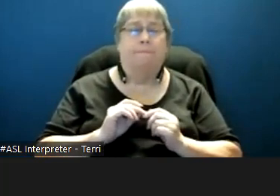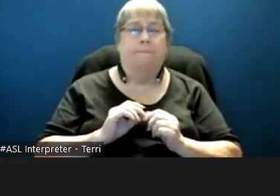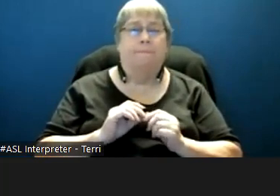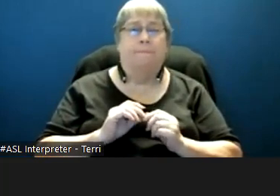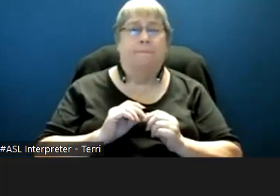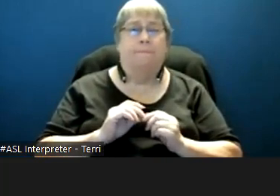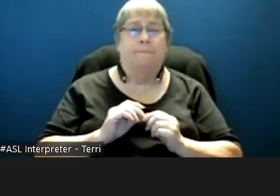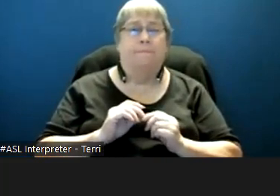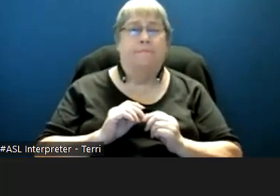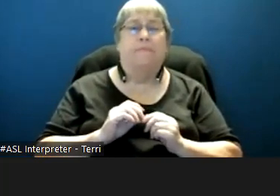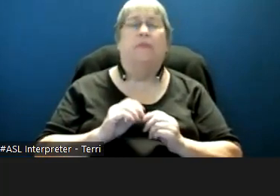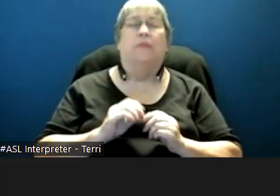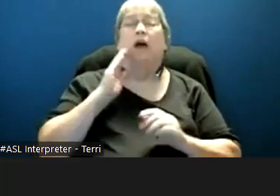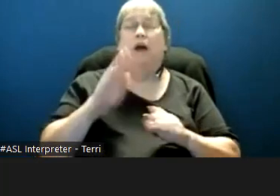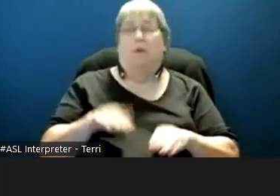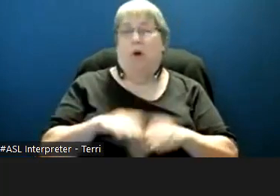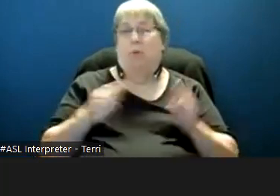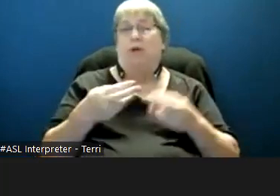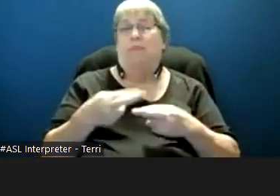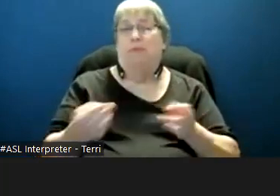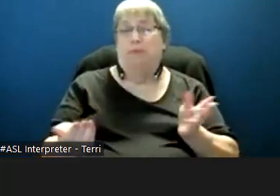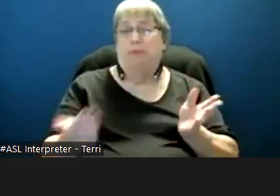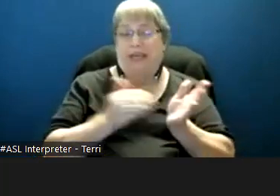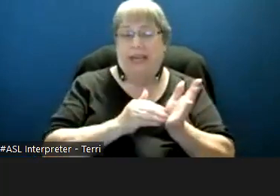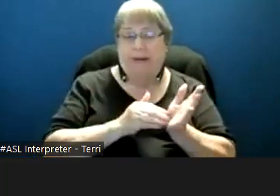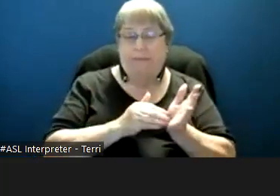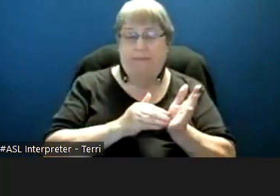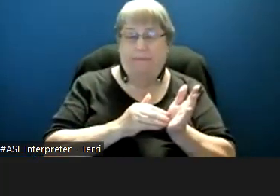So I'm gonna open the rooms back up. And